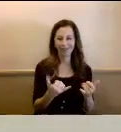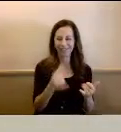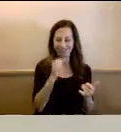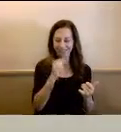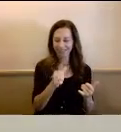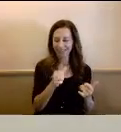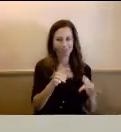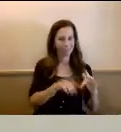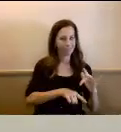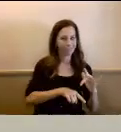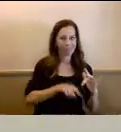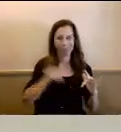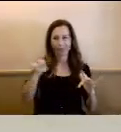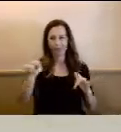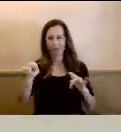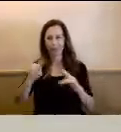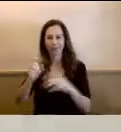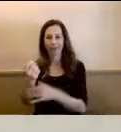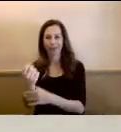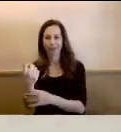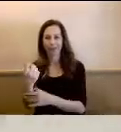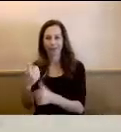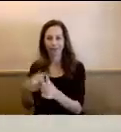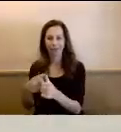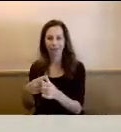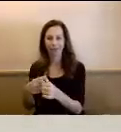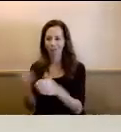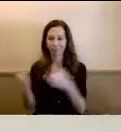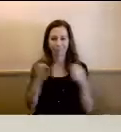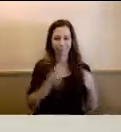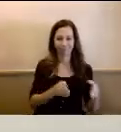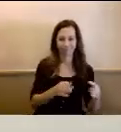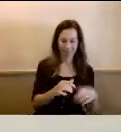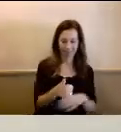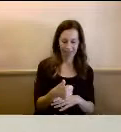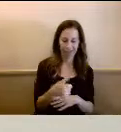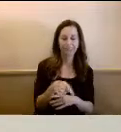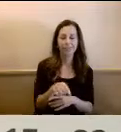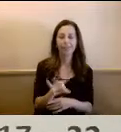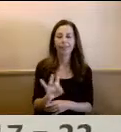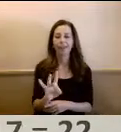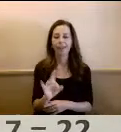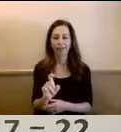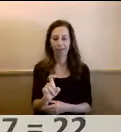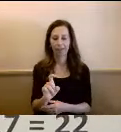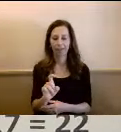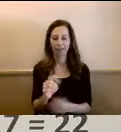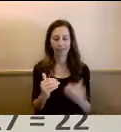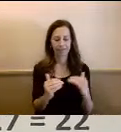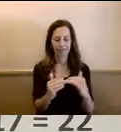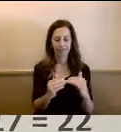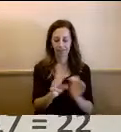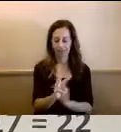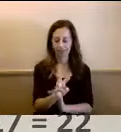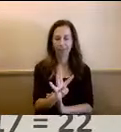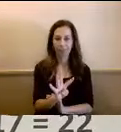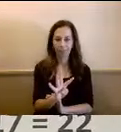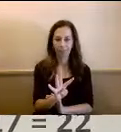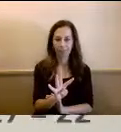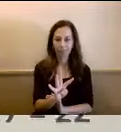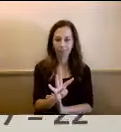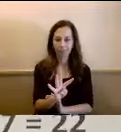of trying to force you to do problem 11 first. So we have 8x equals